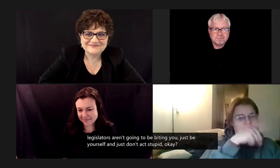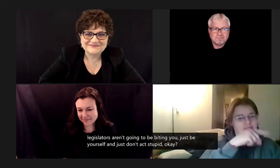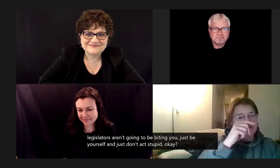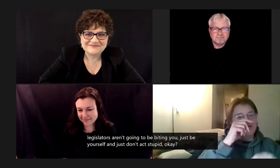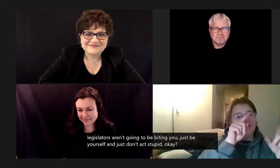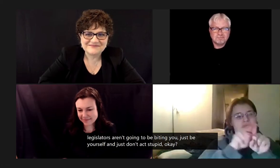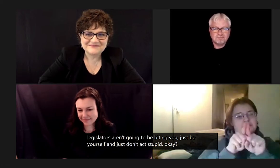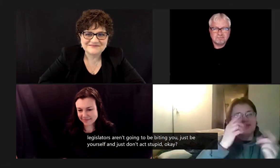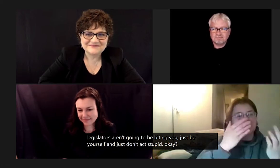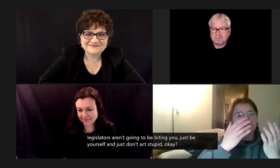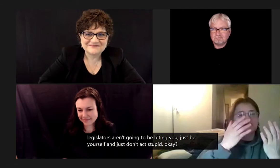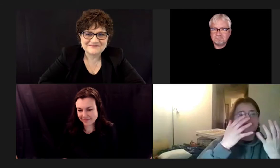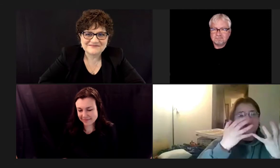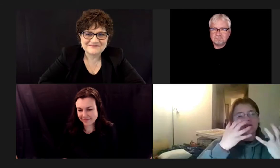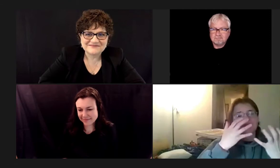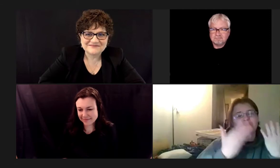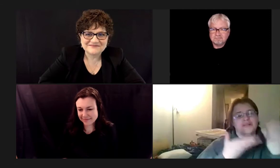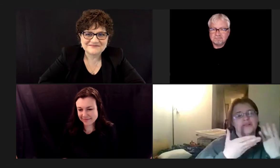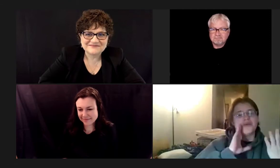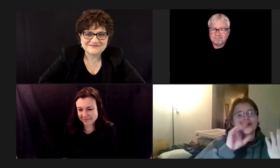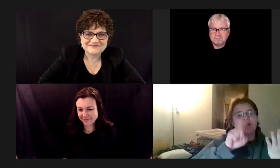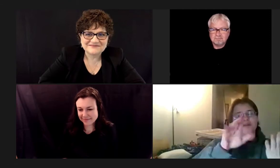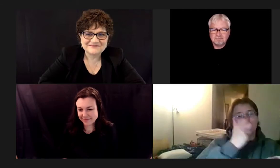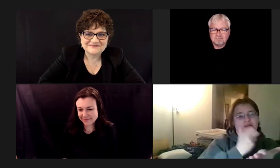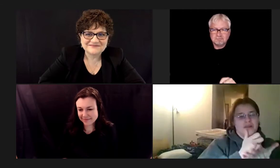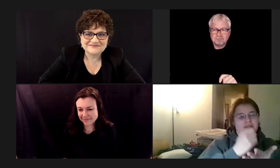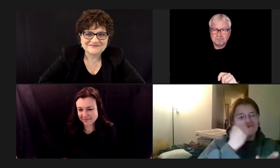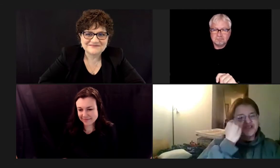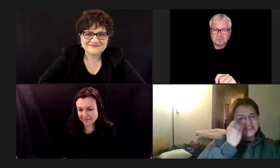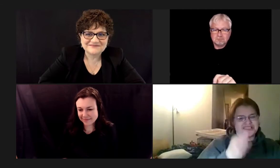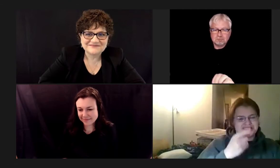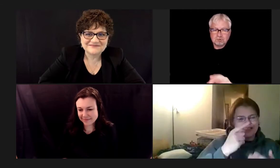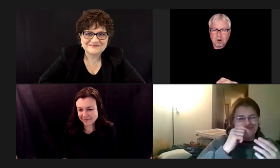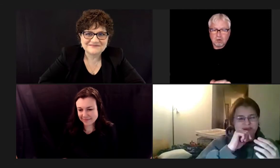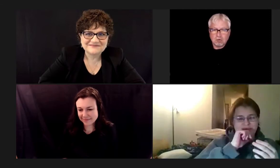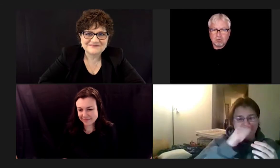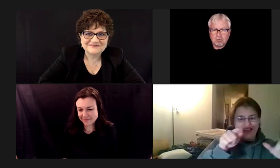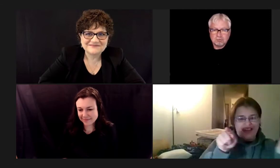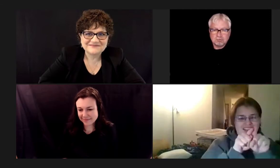if you can stay in touch and